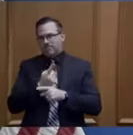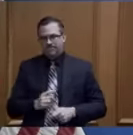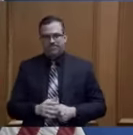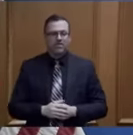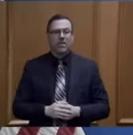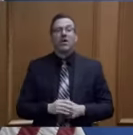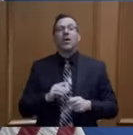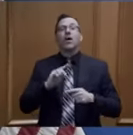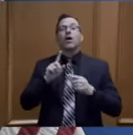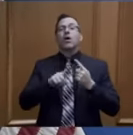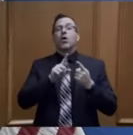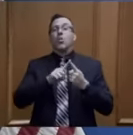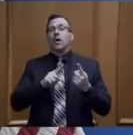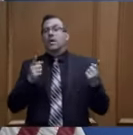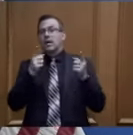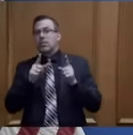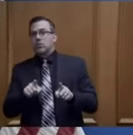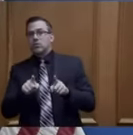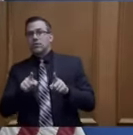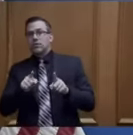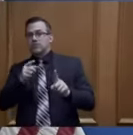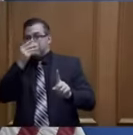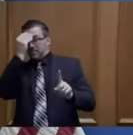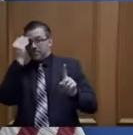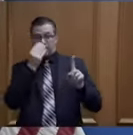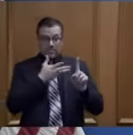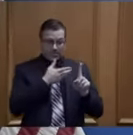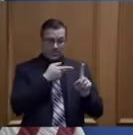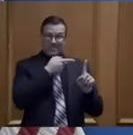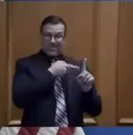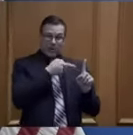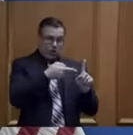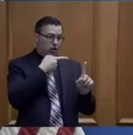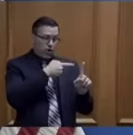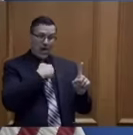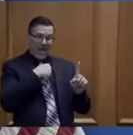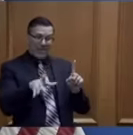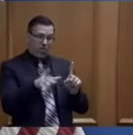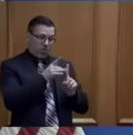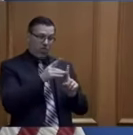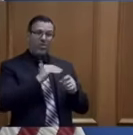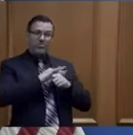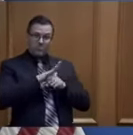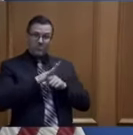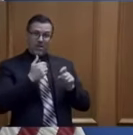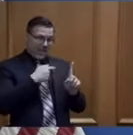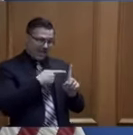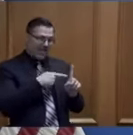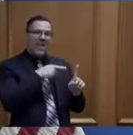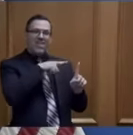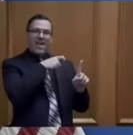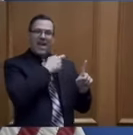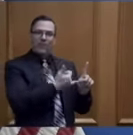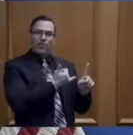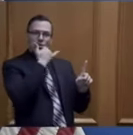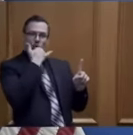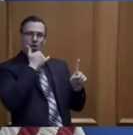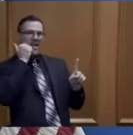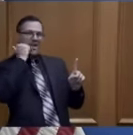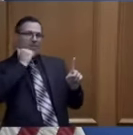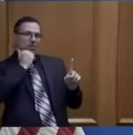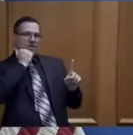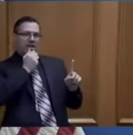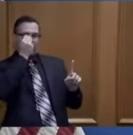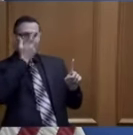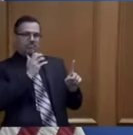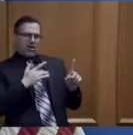are notified, they're asked to communicate with their health department contact daily for the entire incubation period.